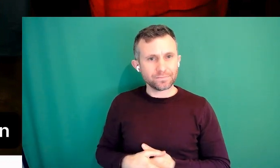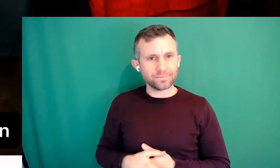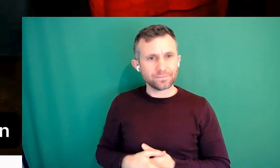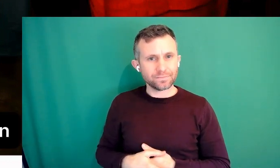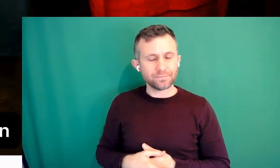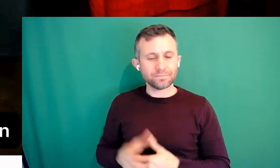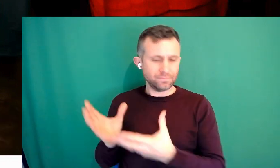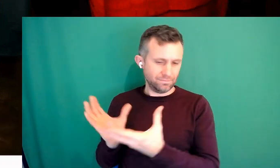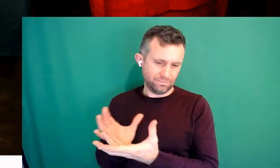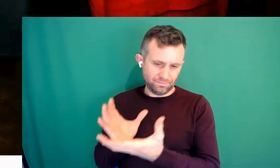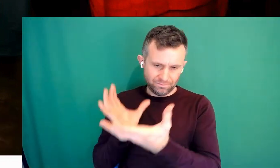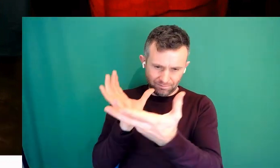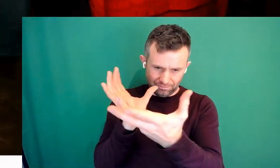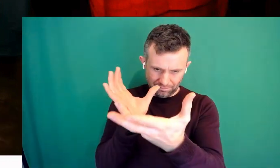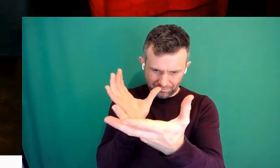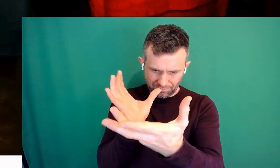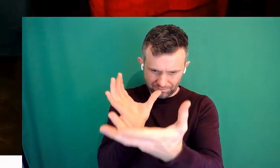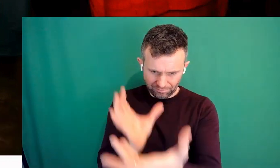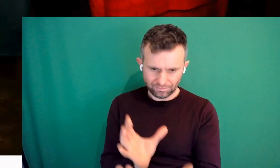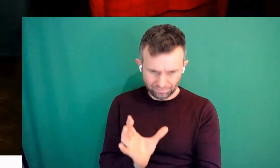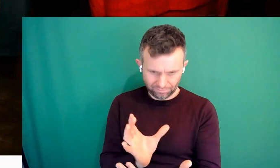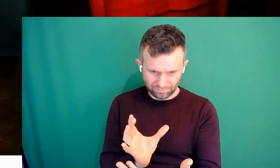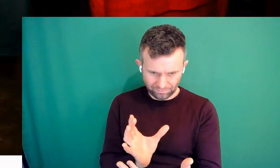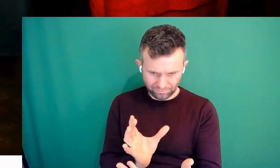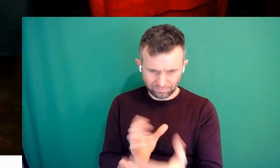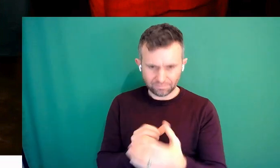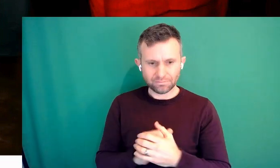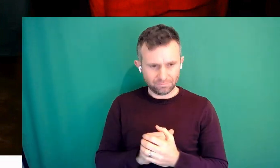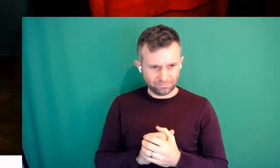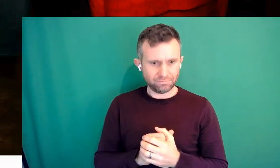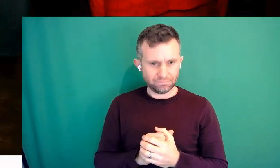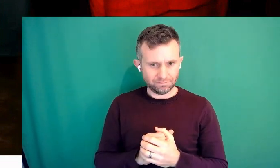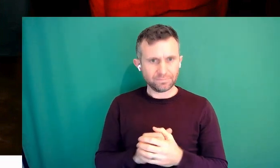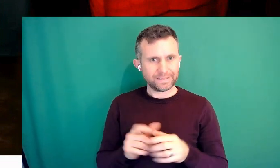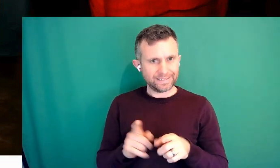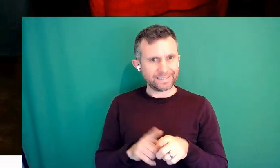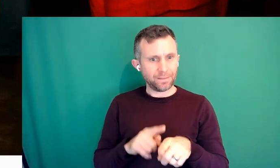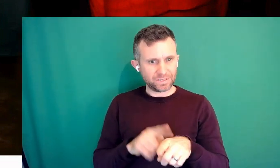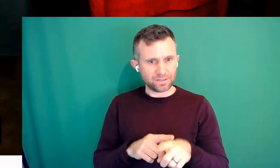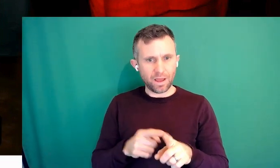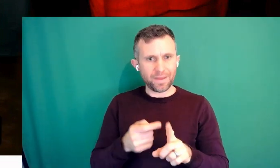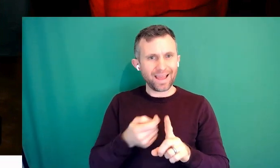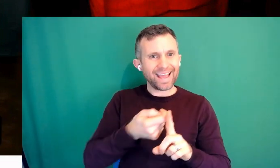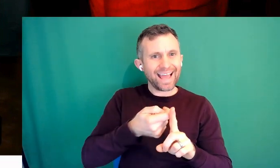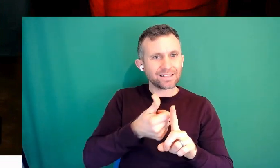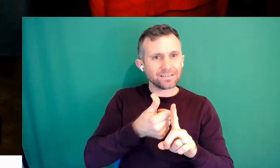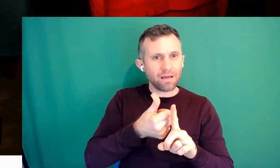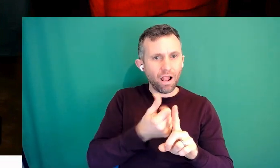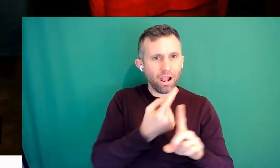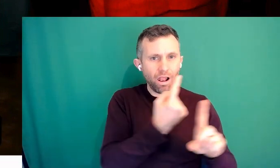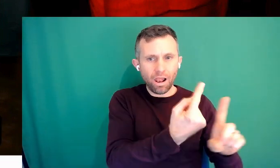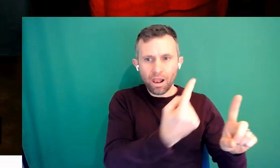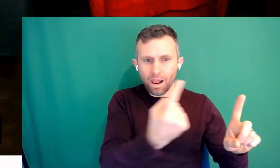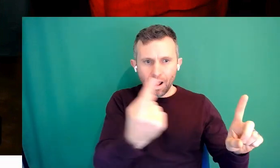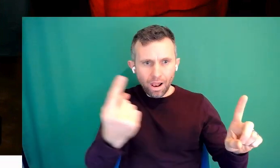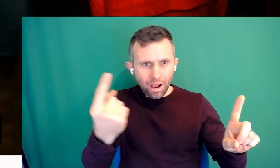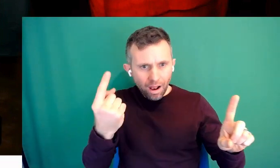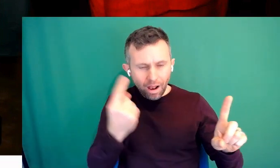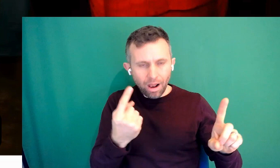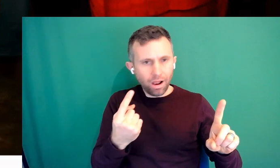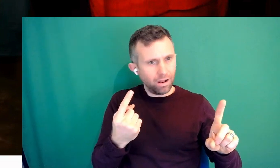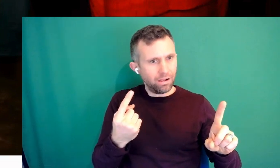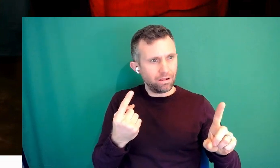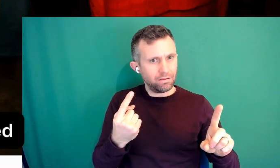been painted in Egyptian blue so they would stand out. The hieroglyphics show the Book of the